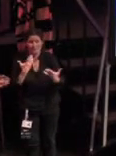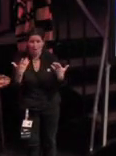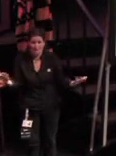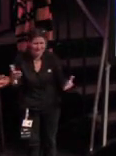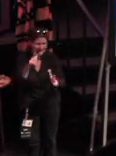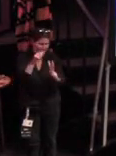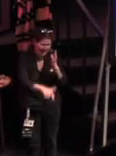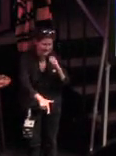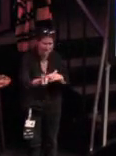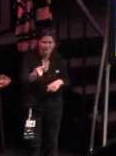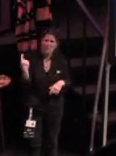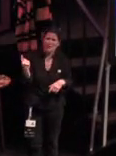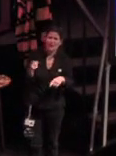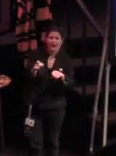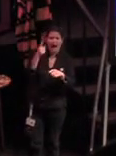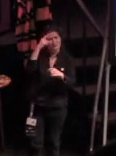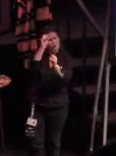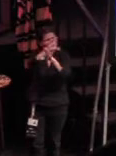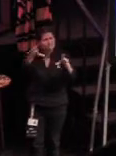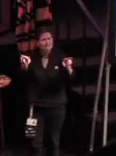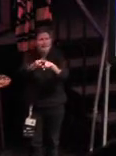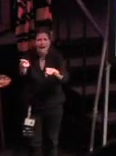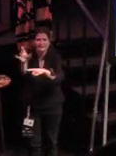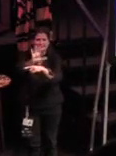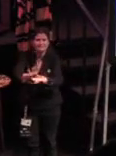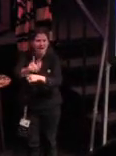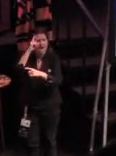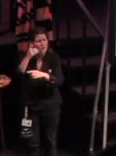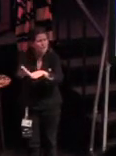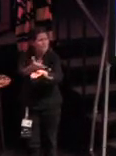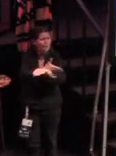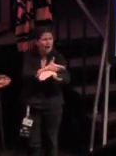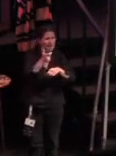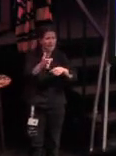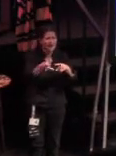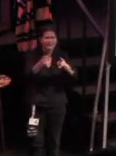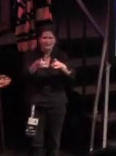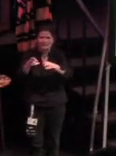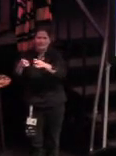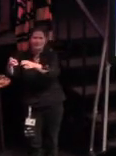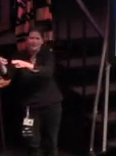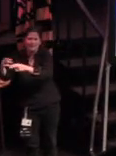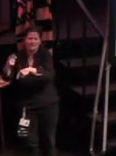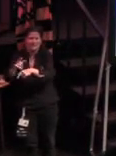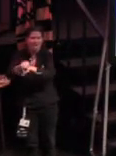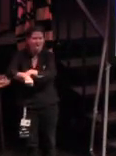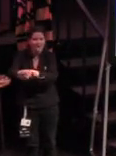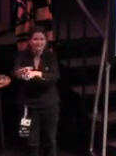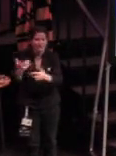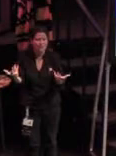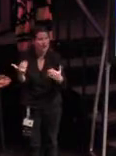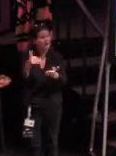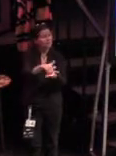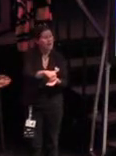the trailers. So I got there and it was late, and this is the old Bush, by the way, so this is